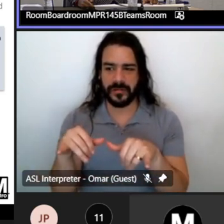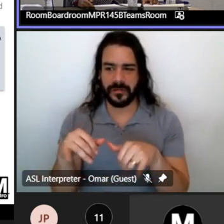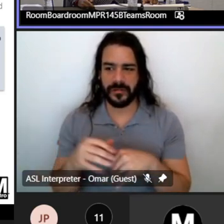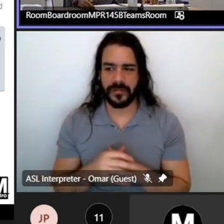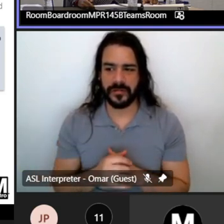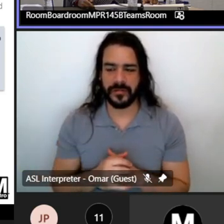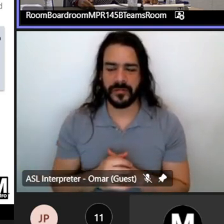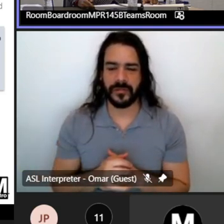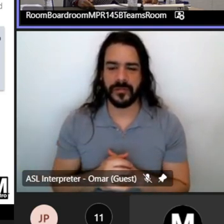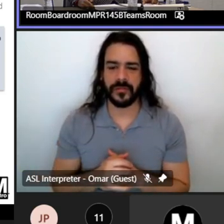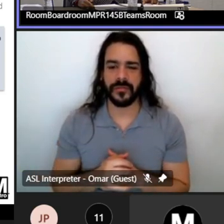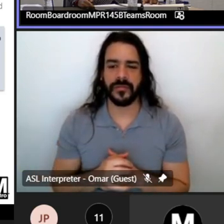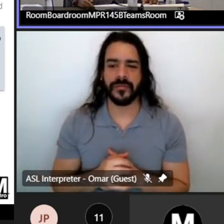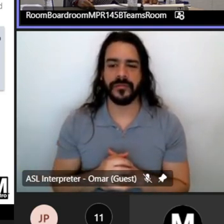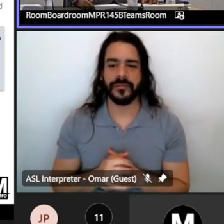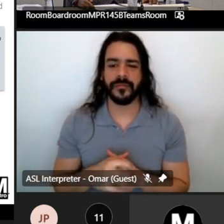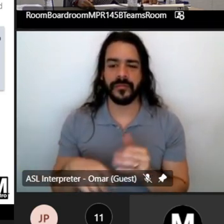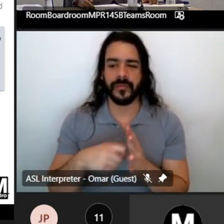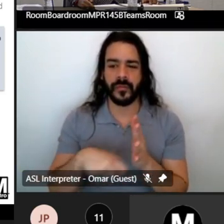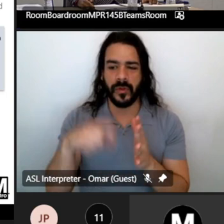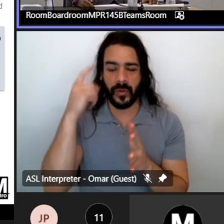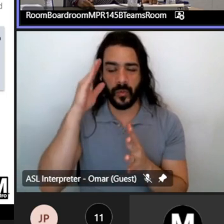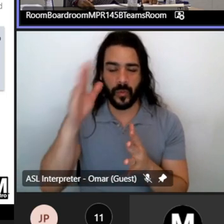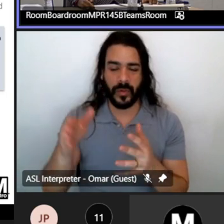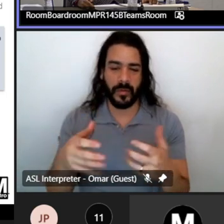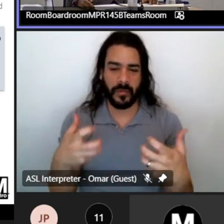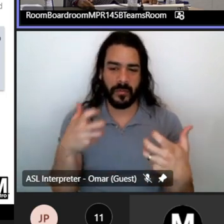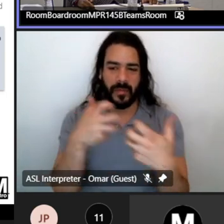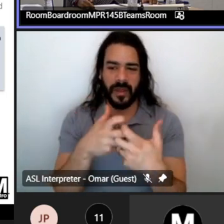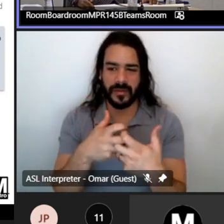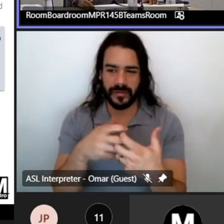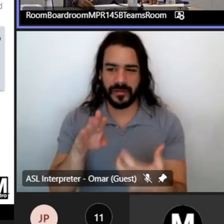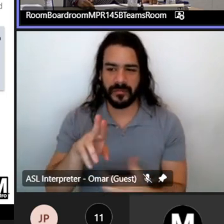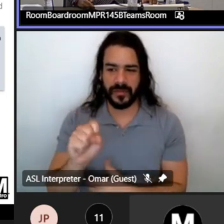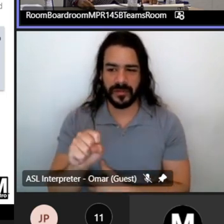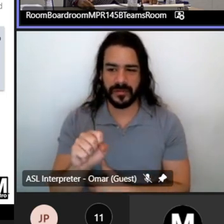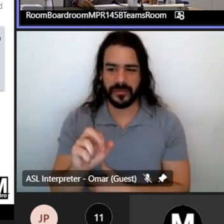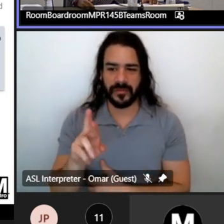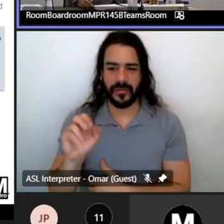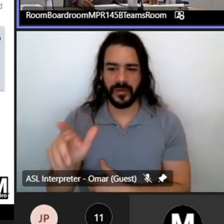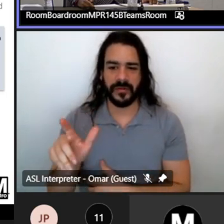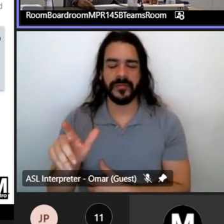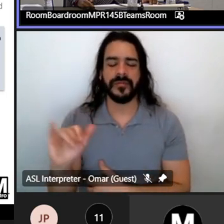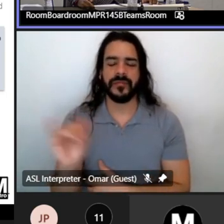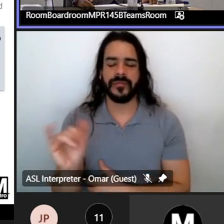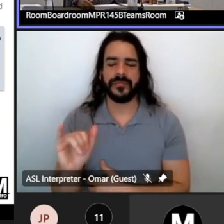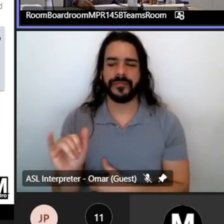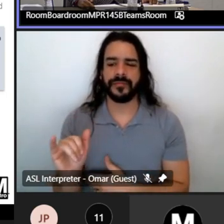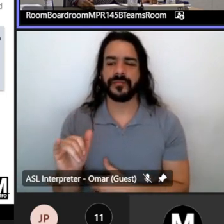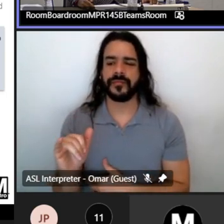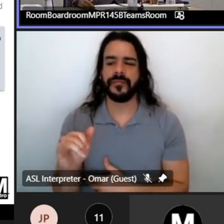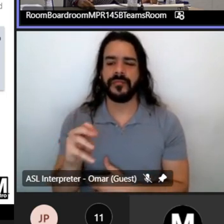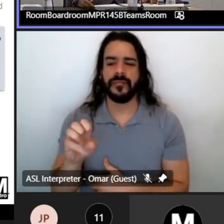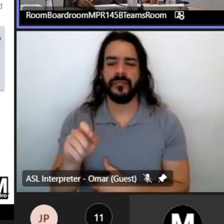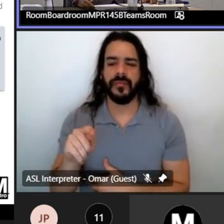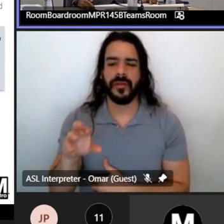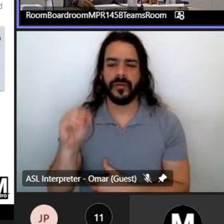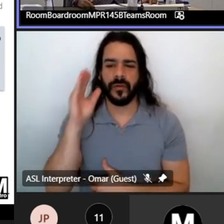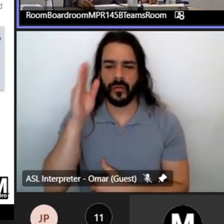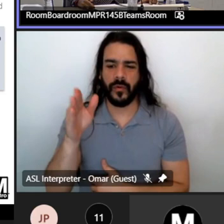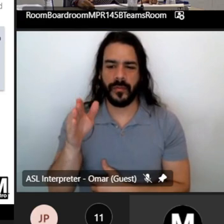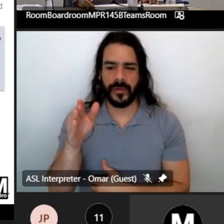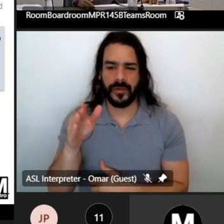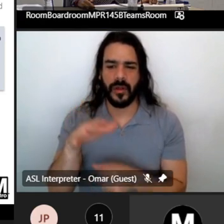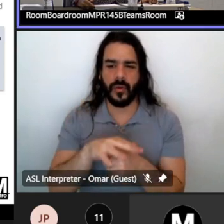rail base fare would match the bus fare at $2 all week. Metro would administer a